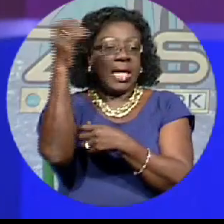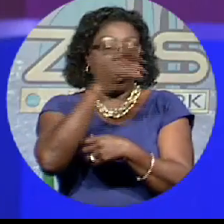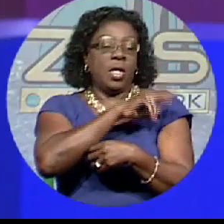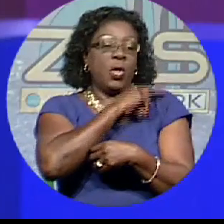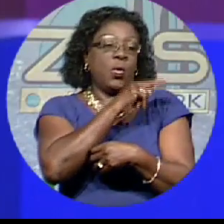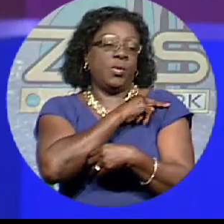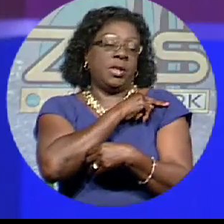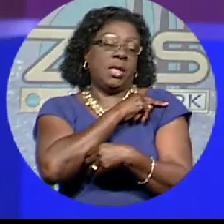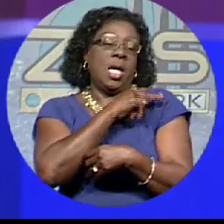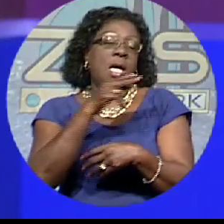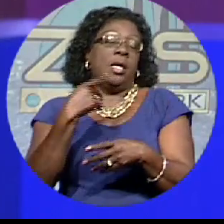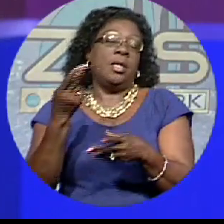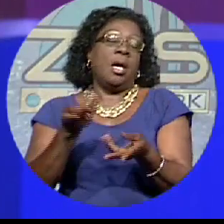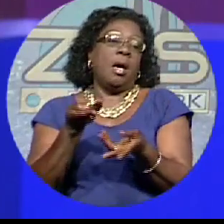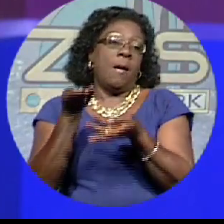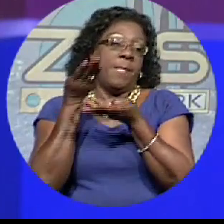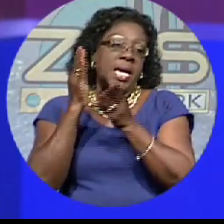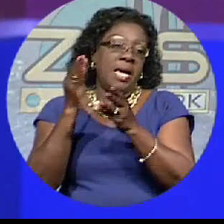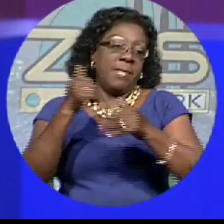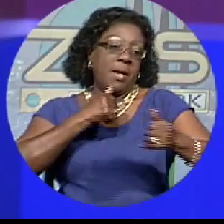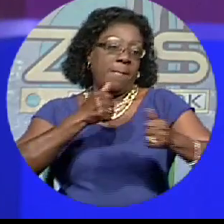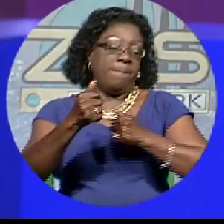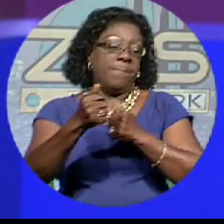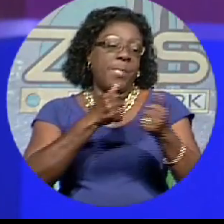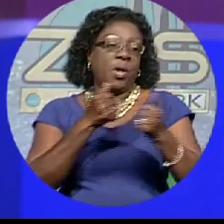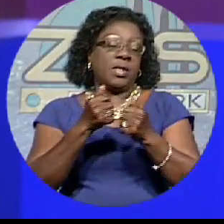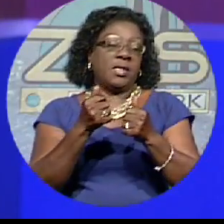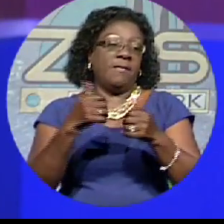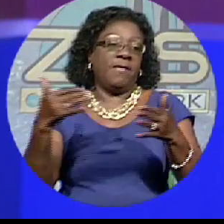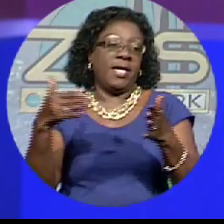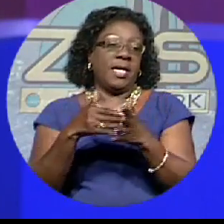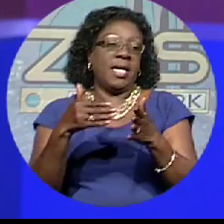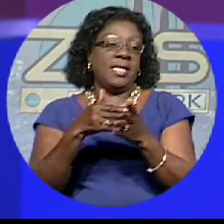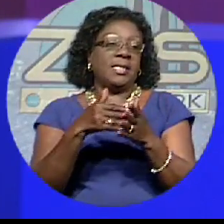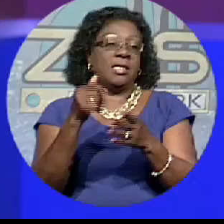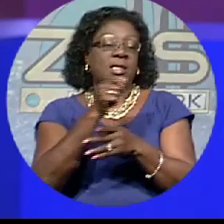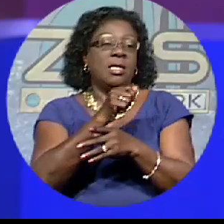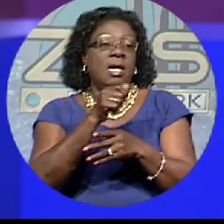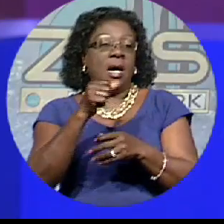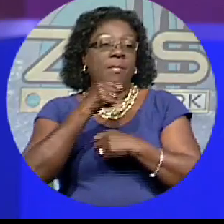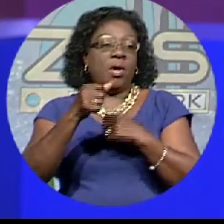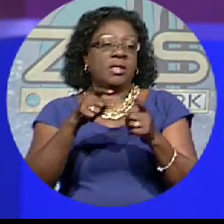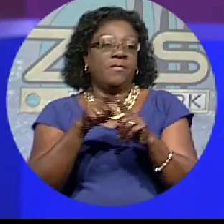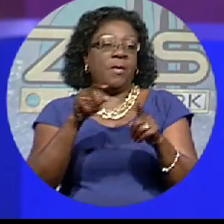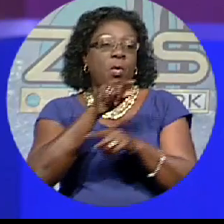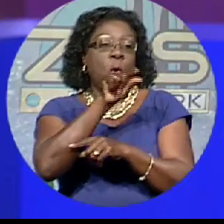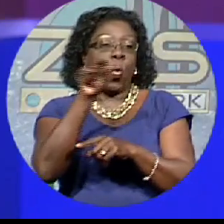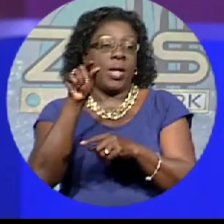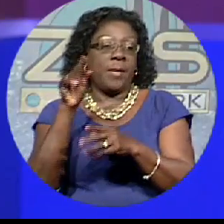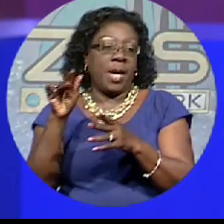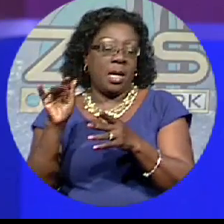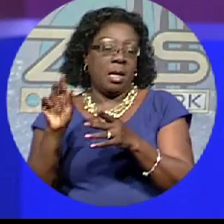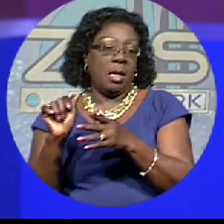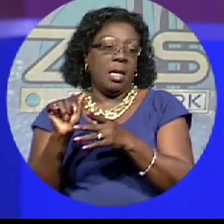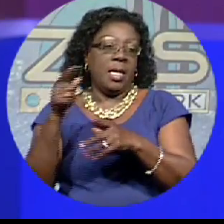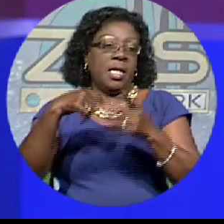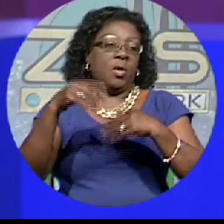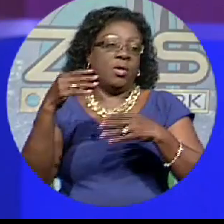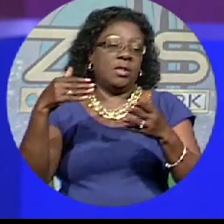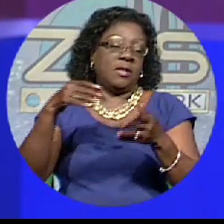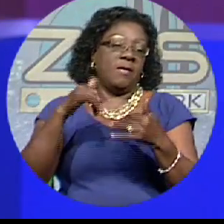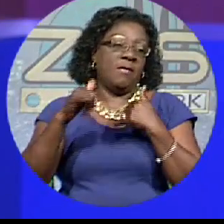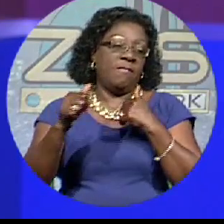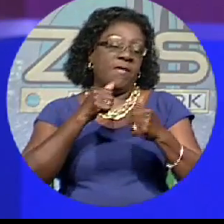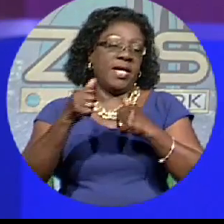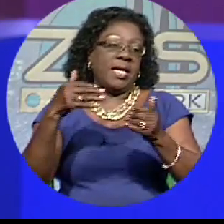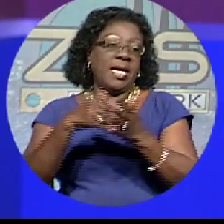Bahamian welterweight fighter defeated Normandy Lester Martinez of Guatemala. Hield will step back into the ring on Monday against Freddie John Sanchez